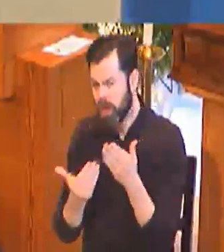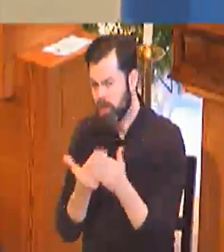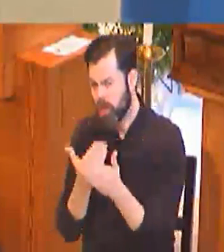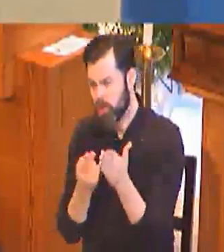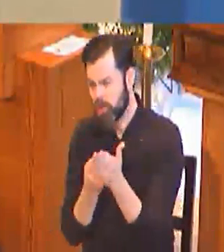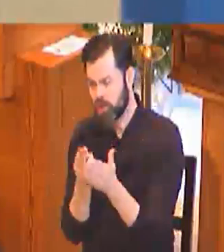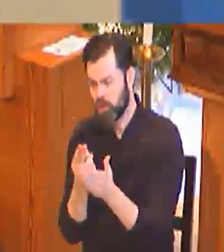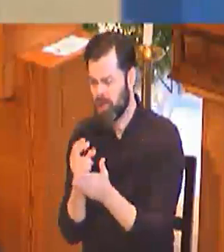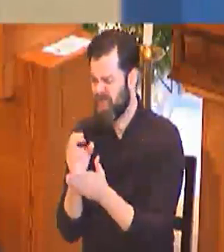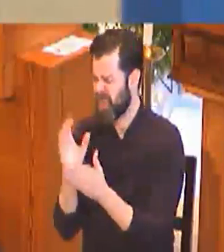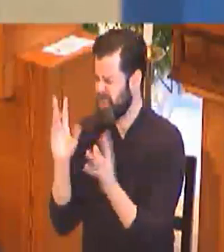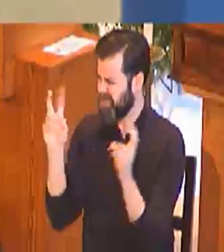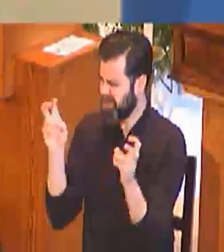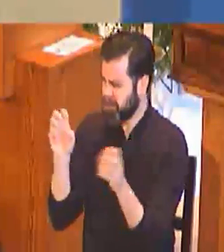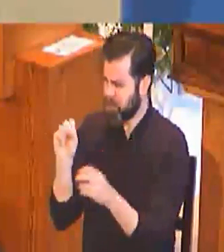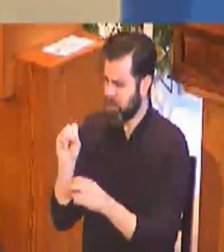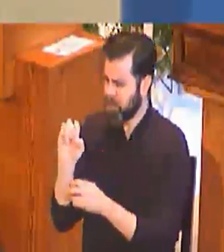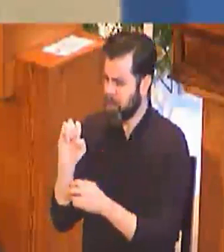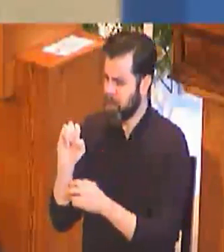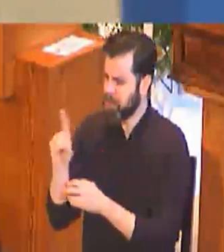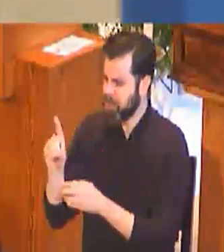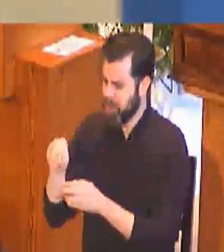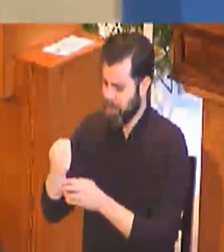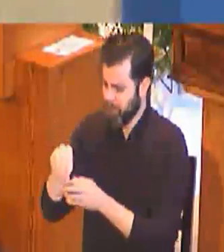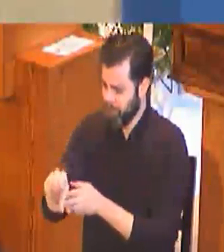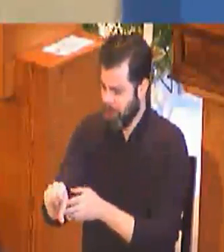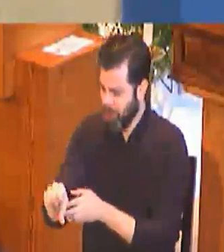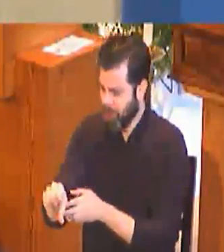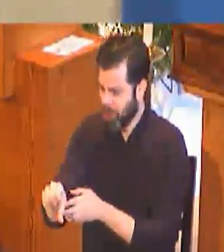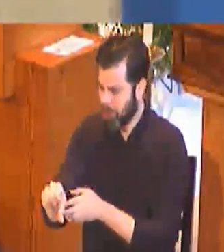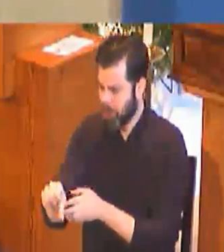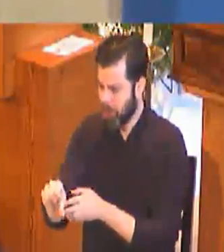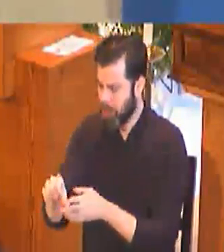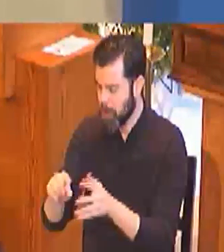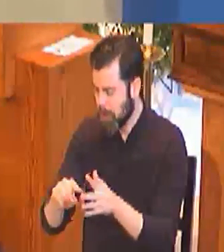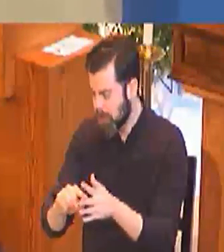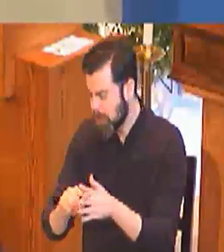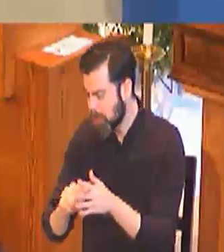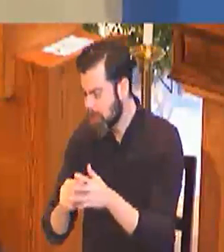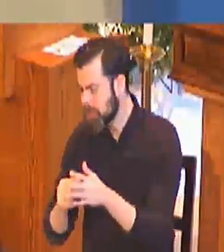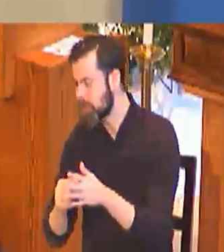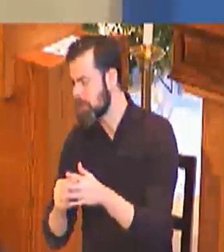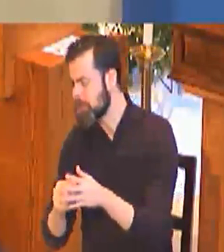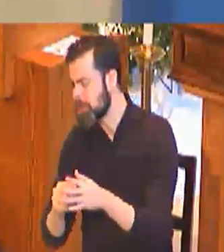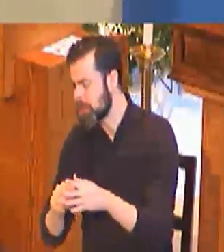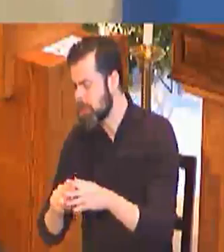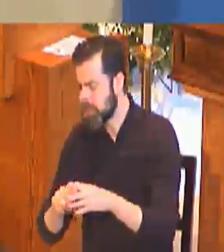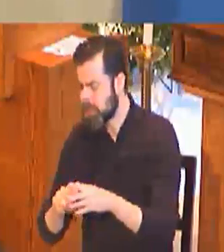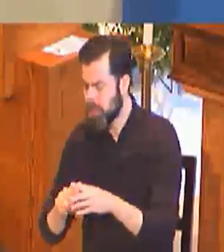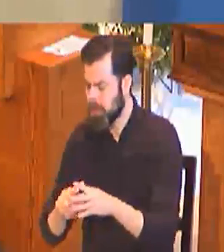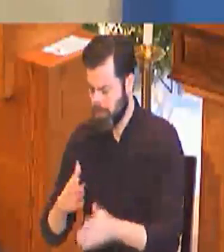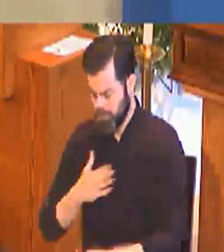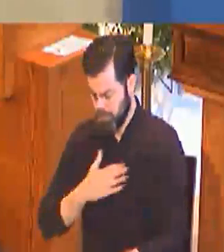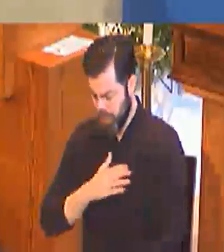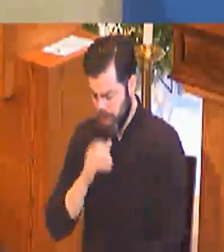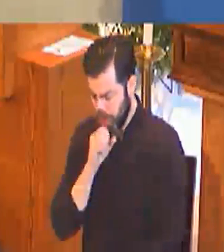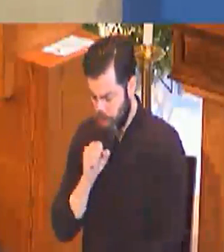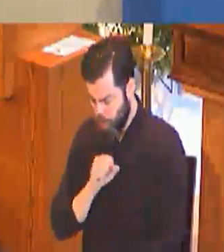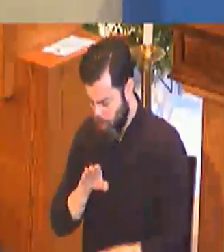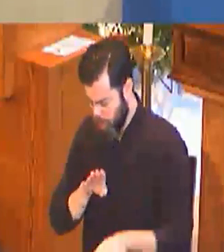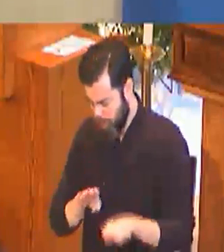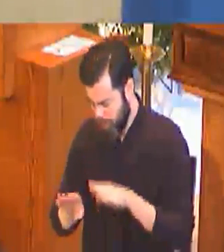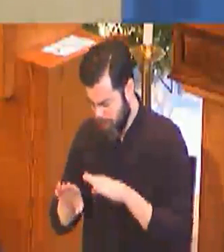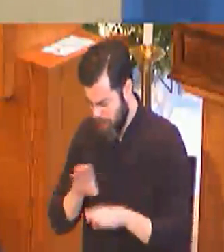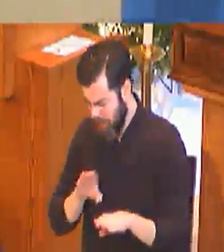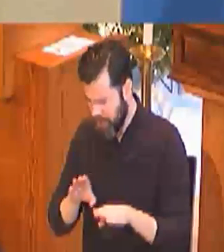new possibility is planted and we begin to question our old ways. This can be a